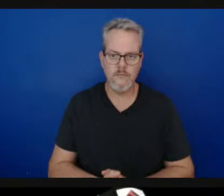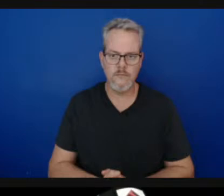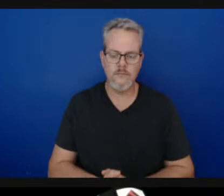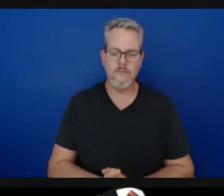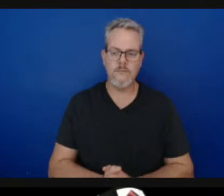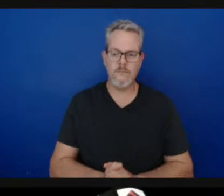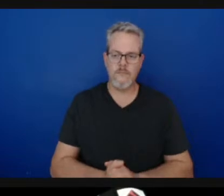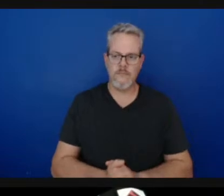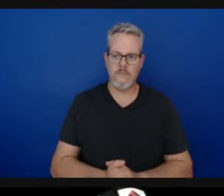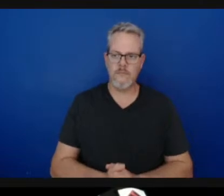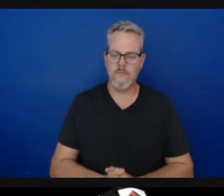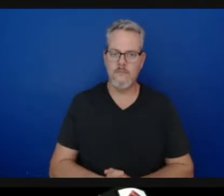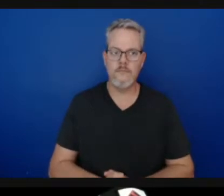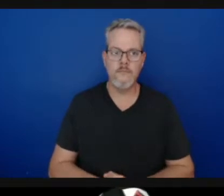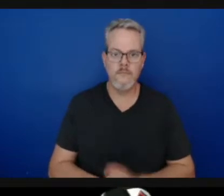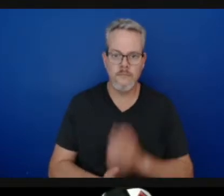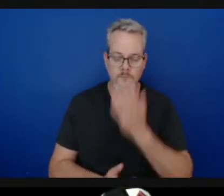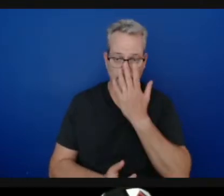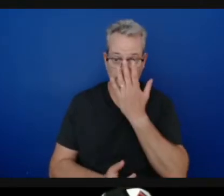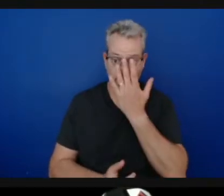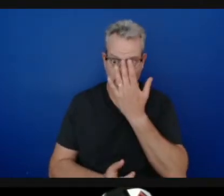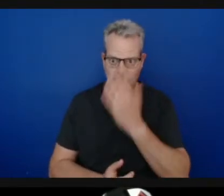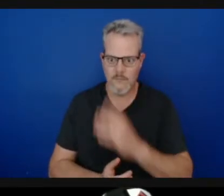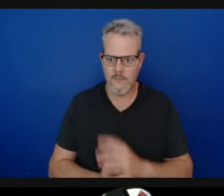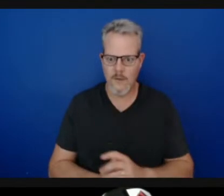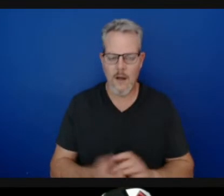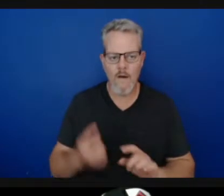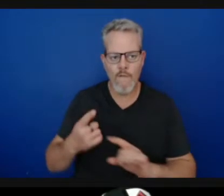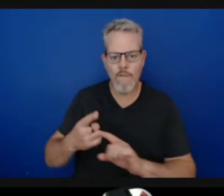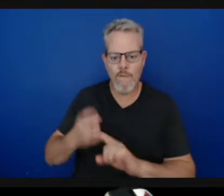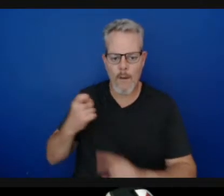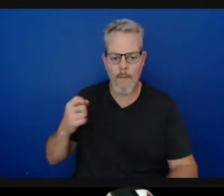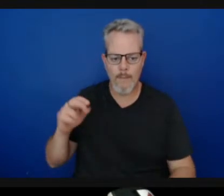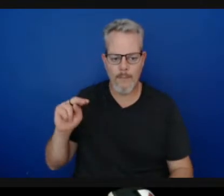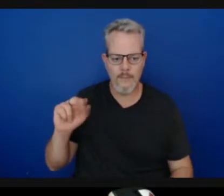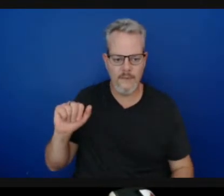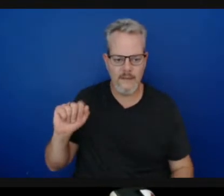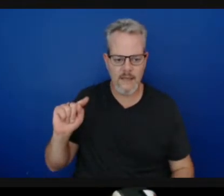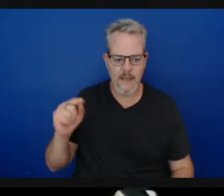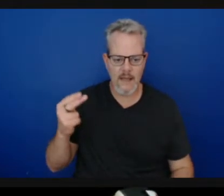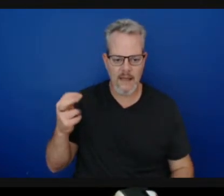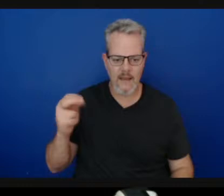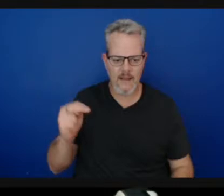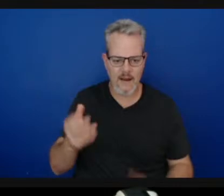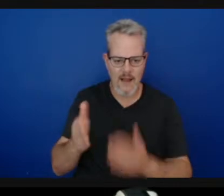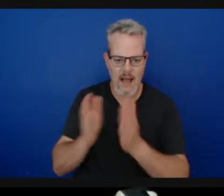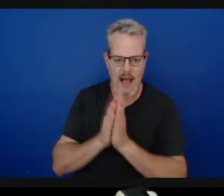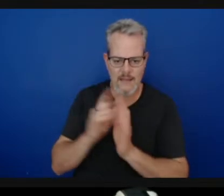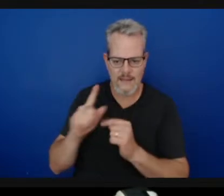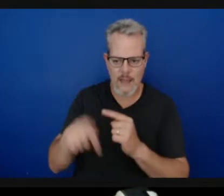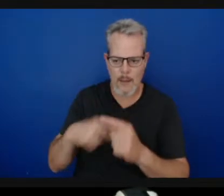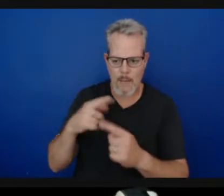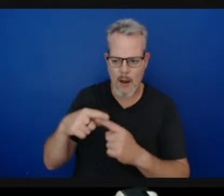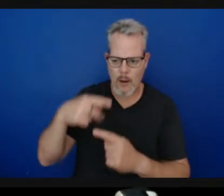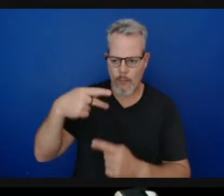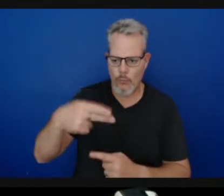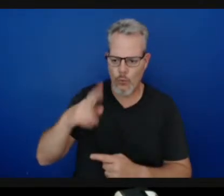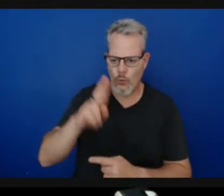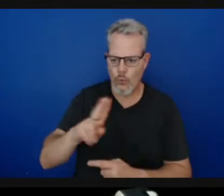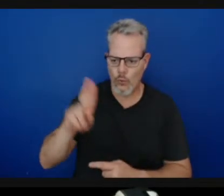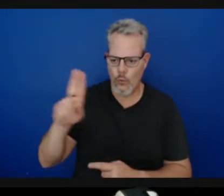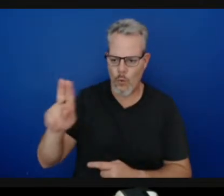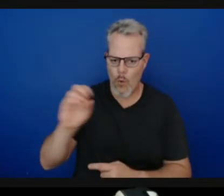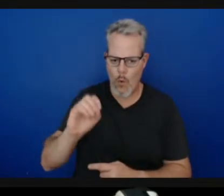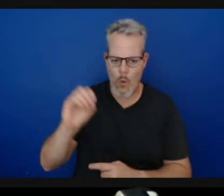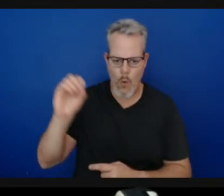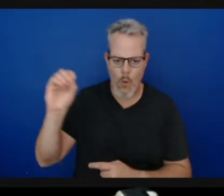here. It's from our friend Nathan, who asks about Pu'u'o, essentially. If I'm not mistaken, the